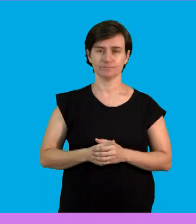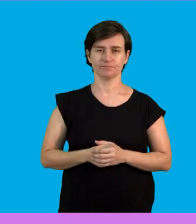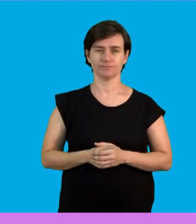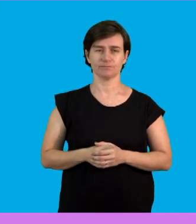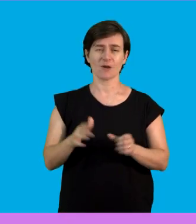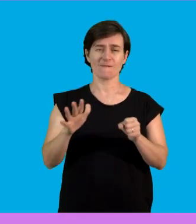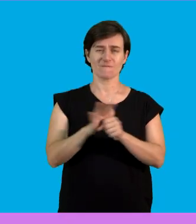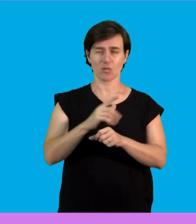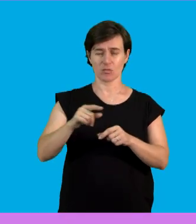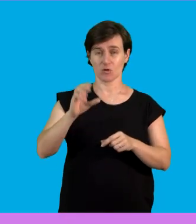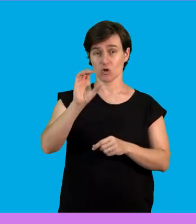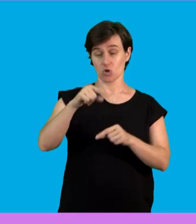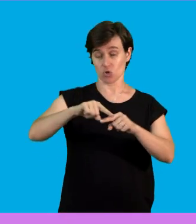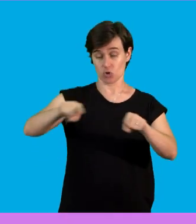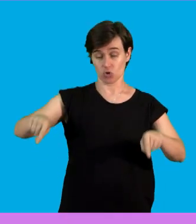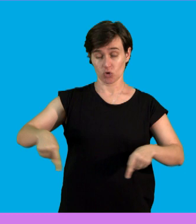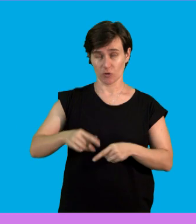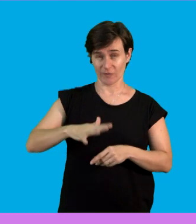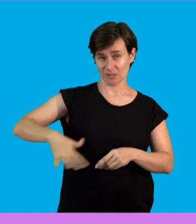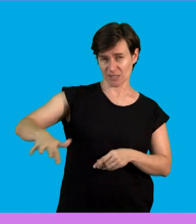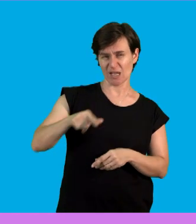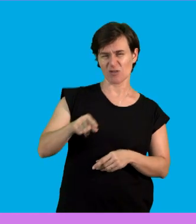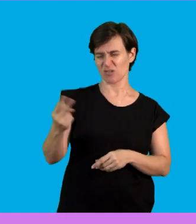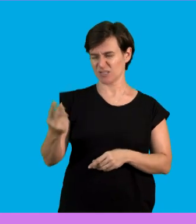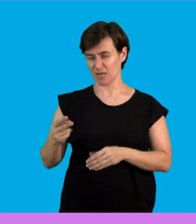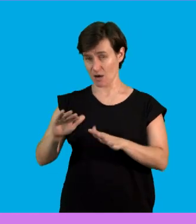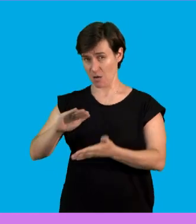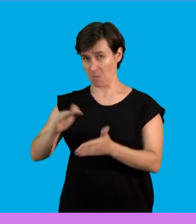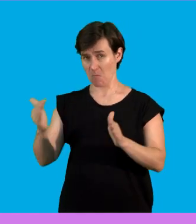The total surface area of the second box is